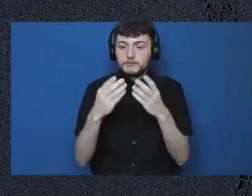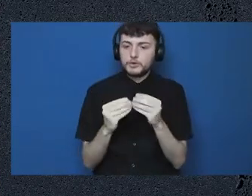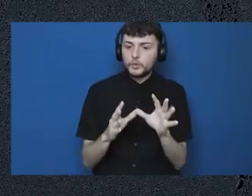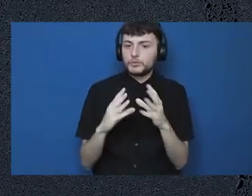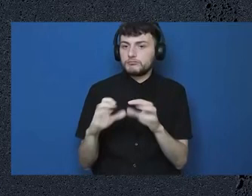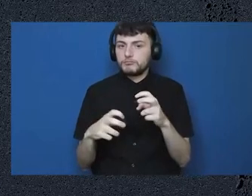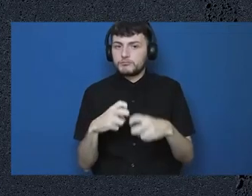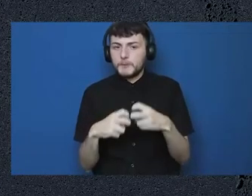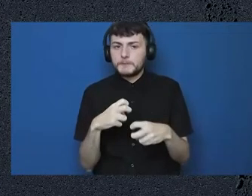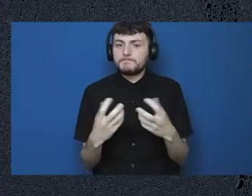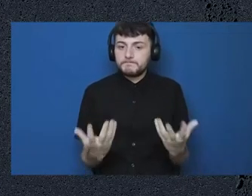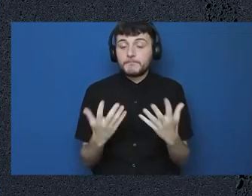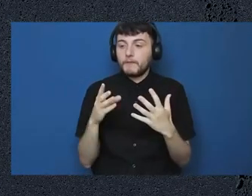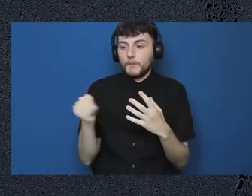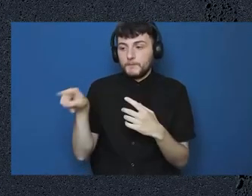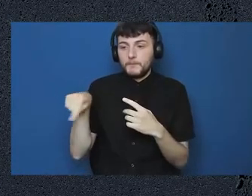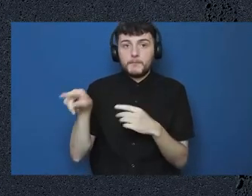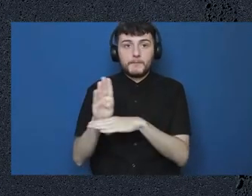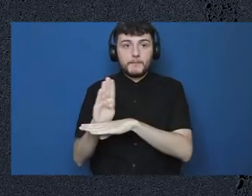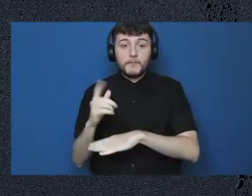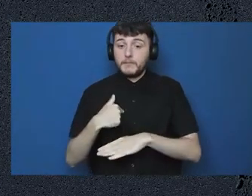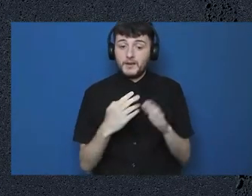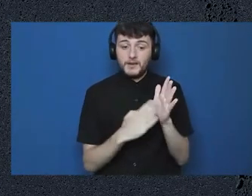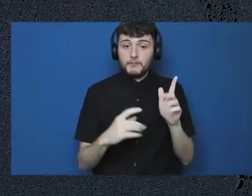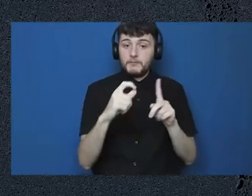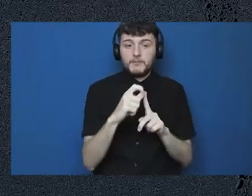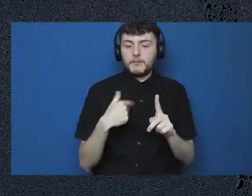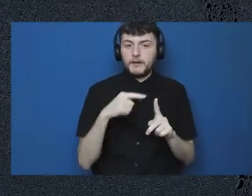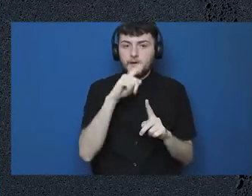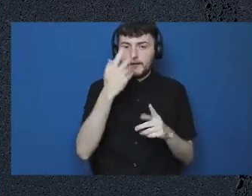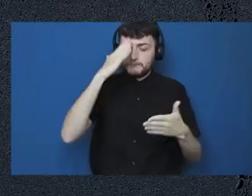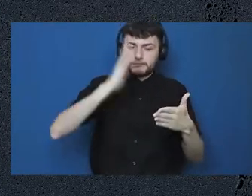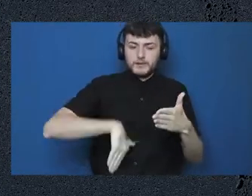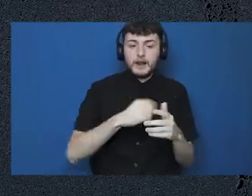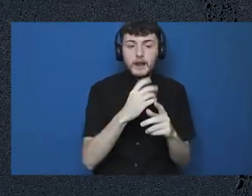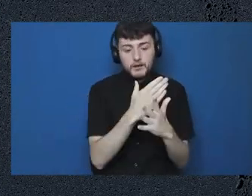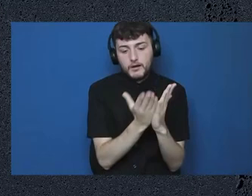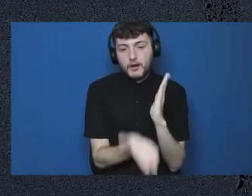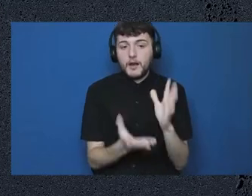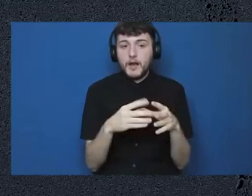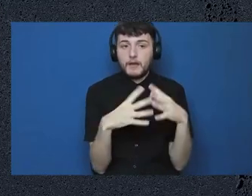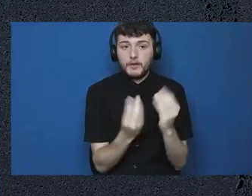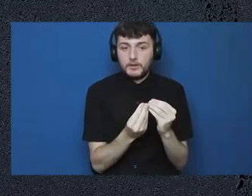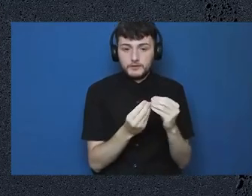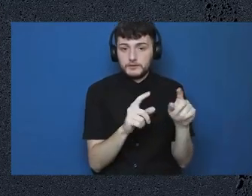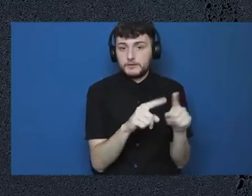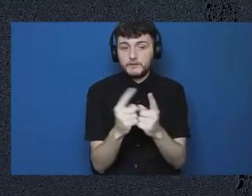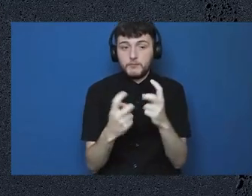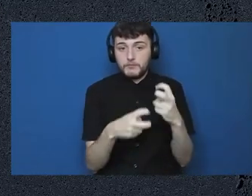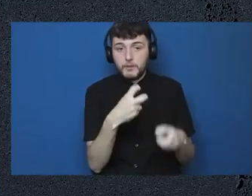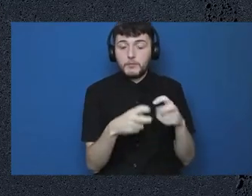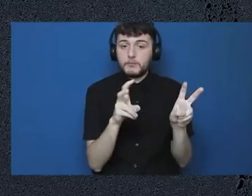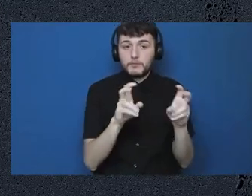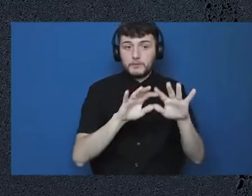I can't be expert on all the topics and all the problems that are out there that need to be solved, but what I can